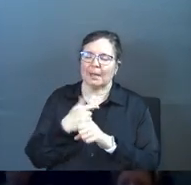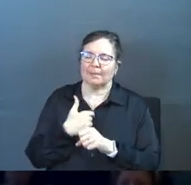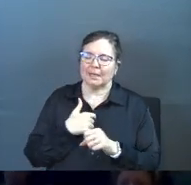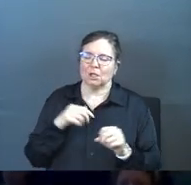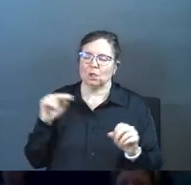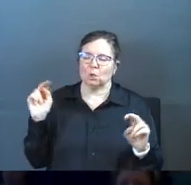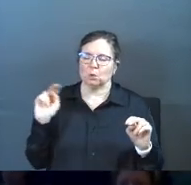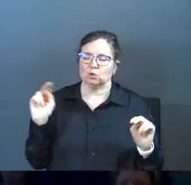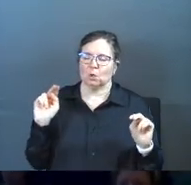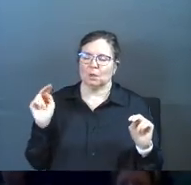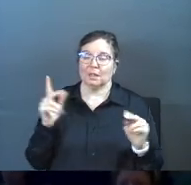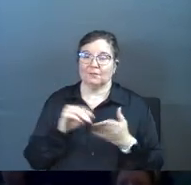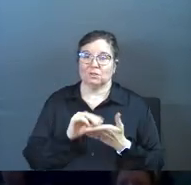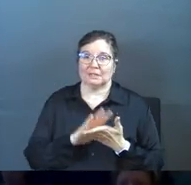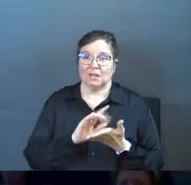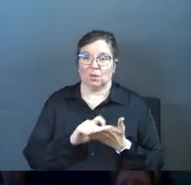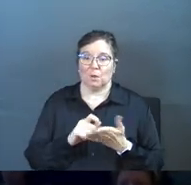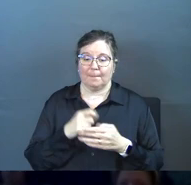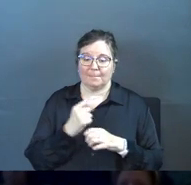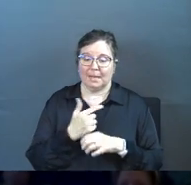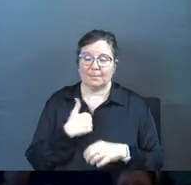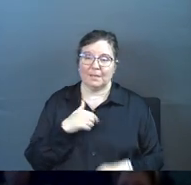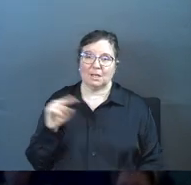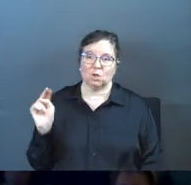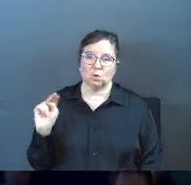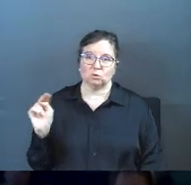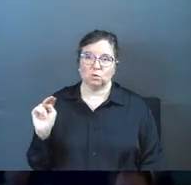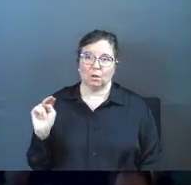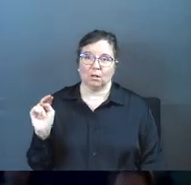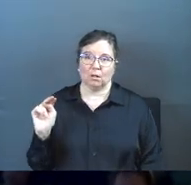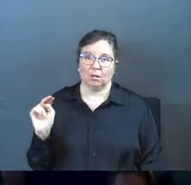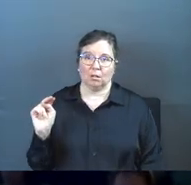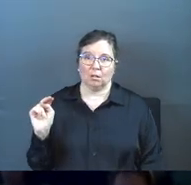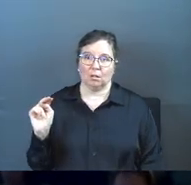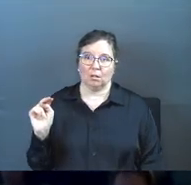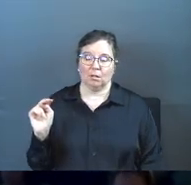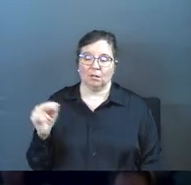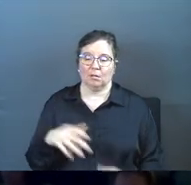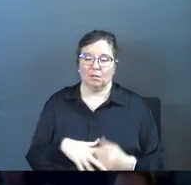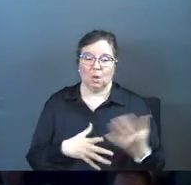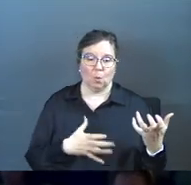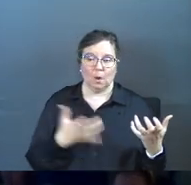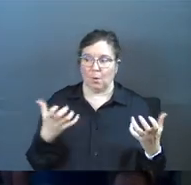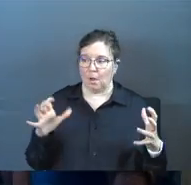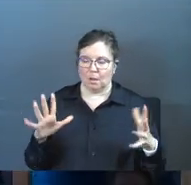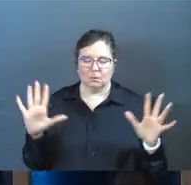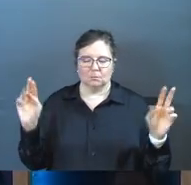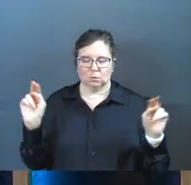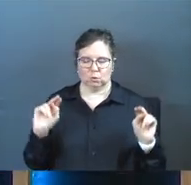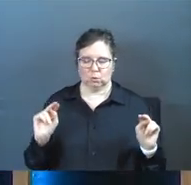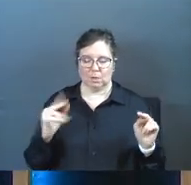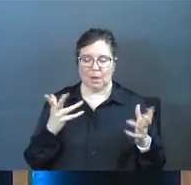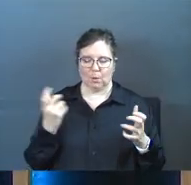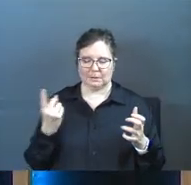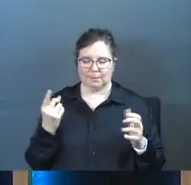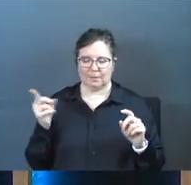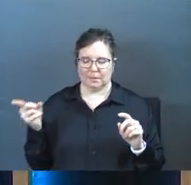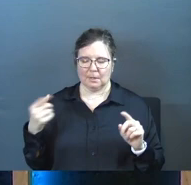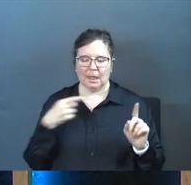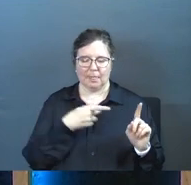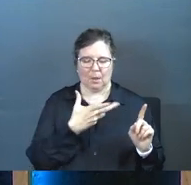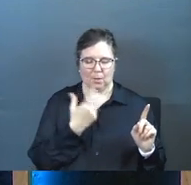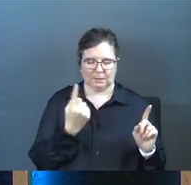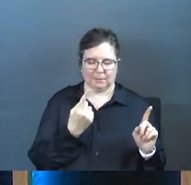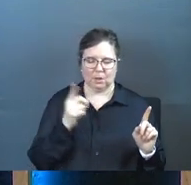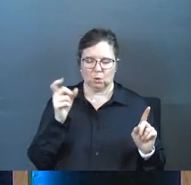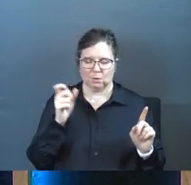me neutral. If you're taking notes, write that down. Make me neutral. because I do want something and they want